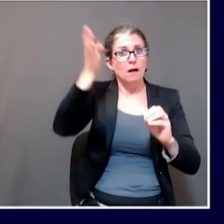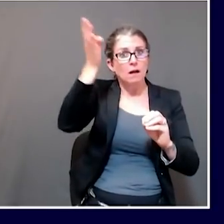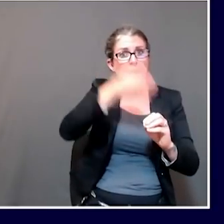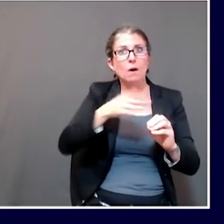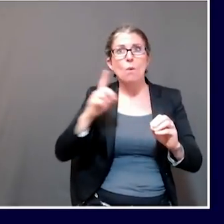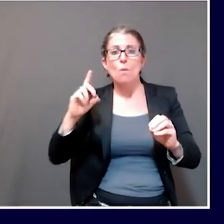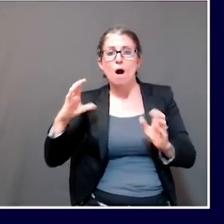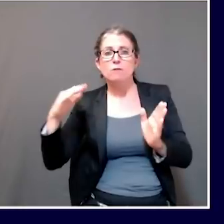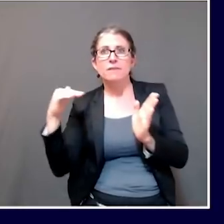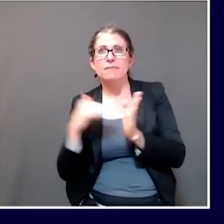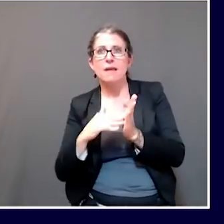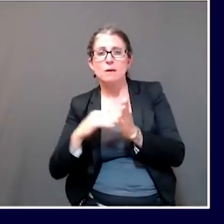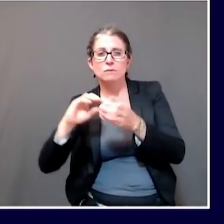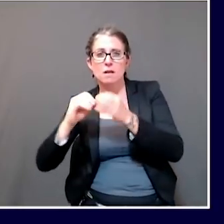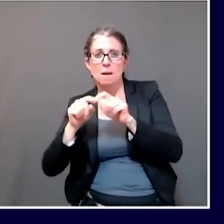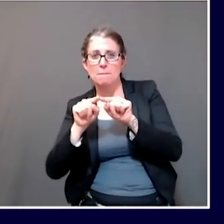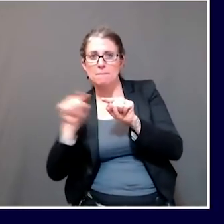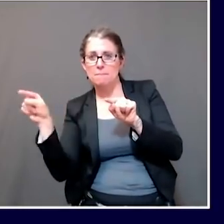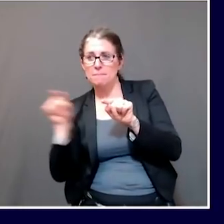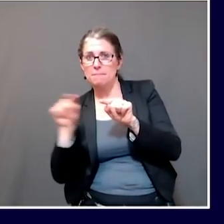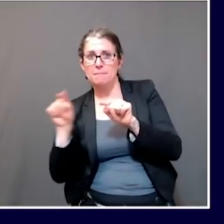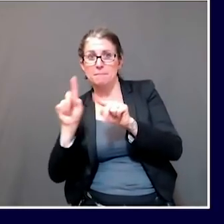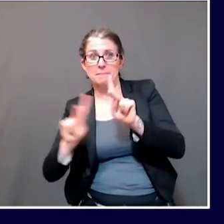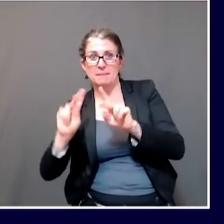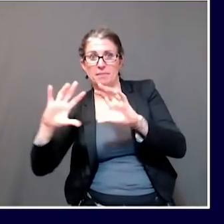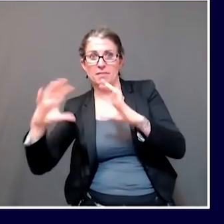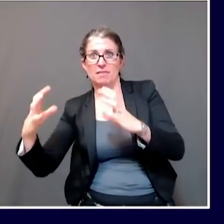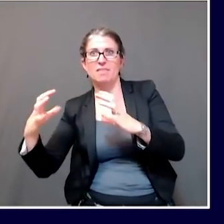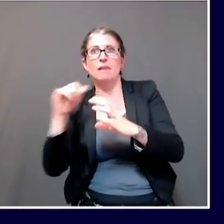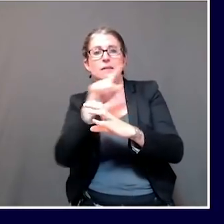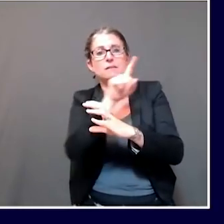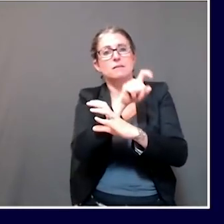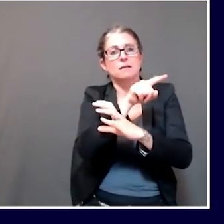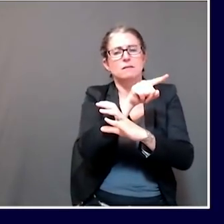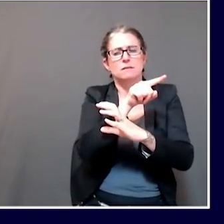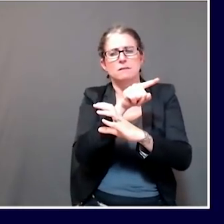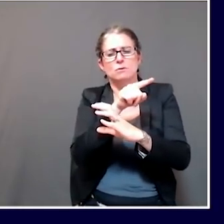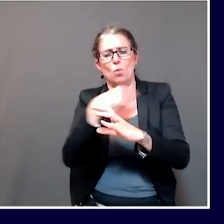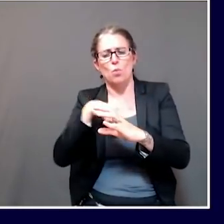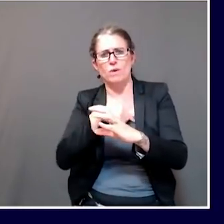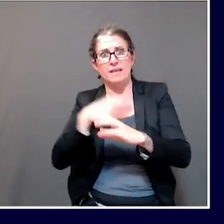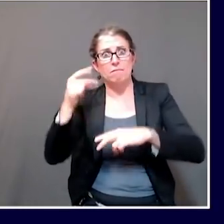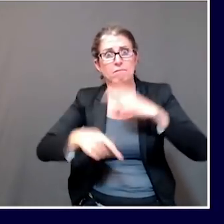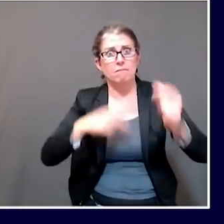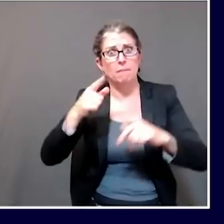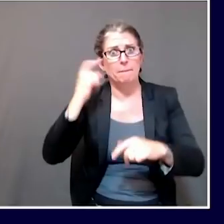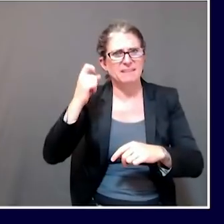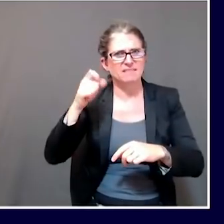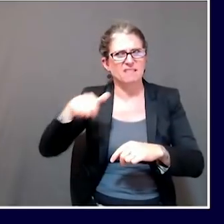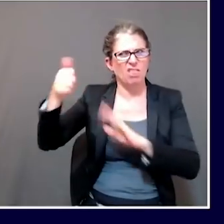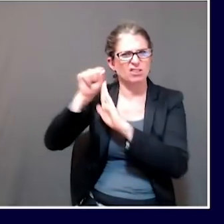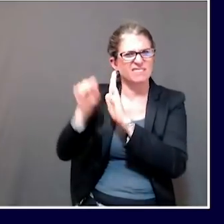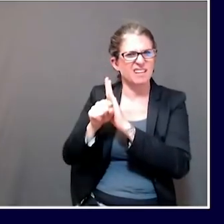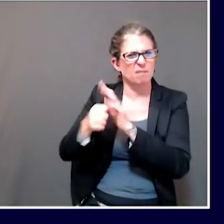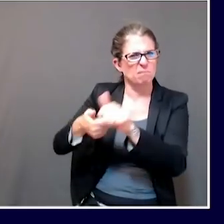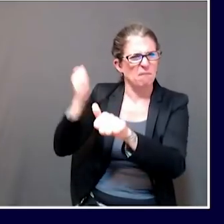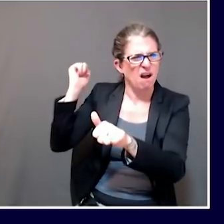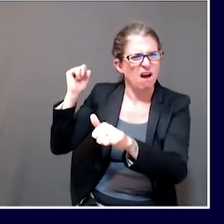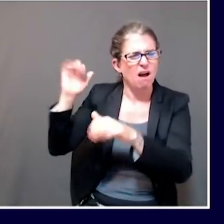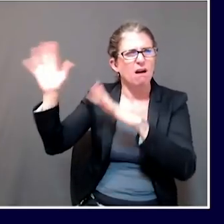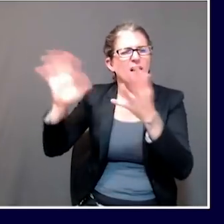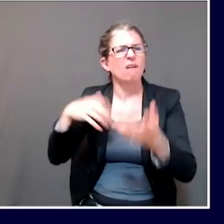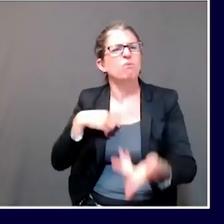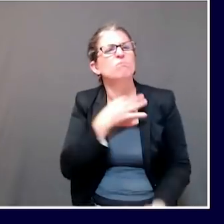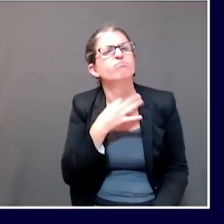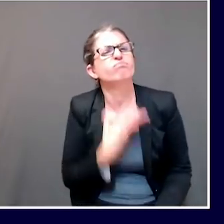back? And then I do have a follow up. Okay. So as to the swab and sends, Joe, they are coming online. A number